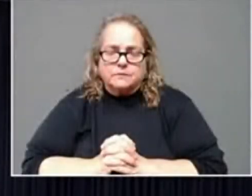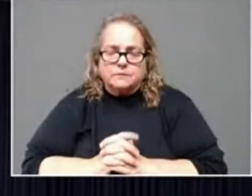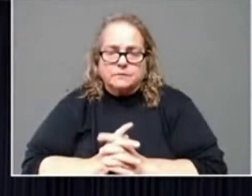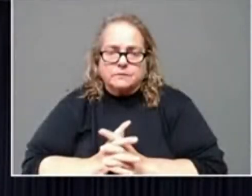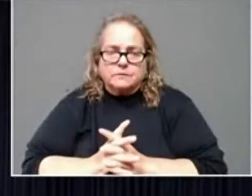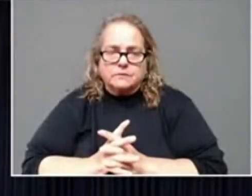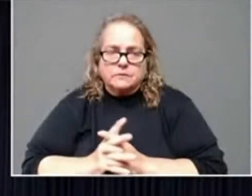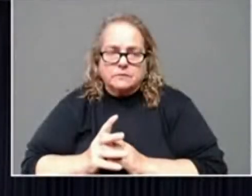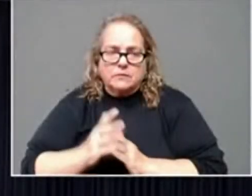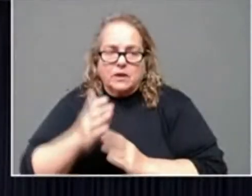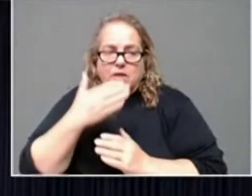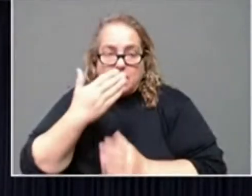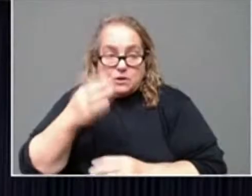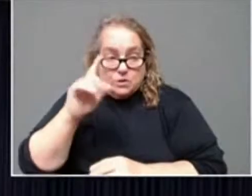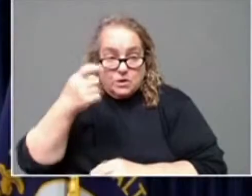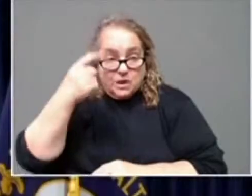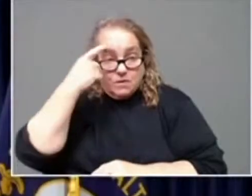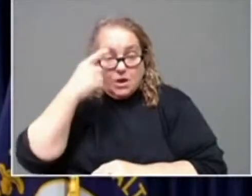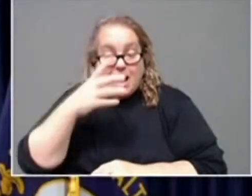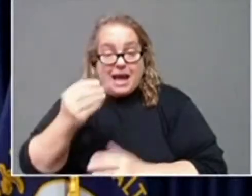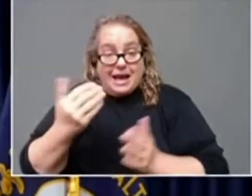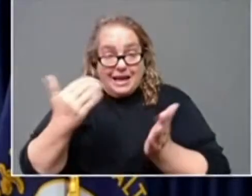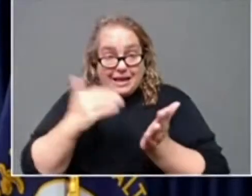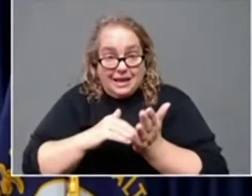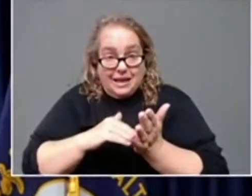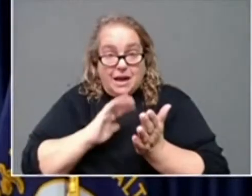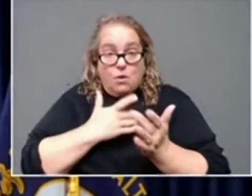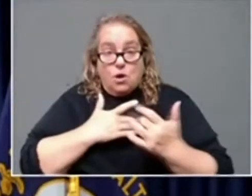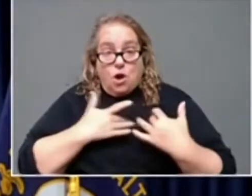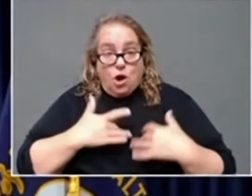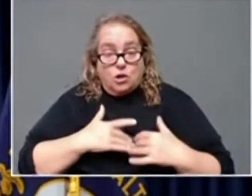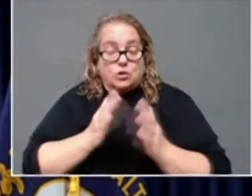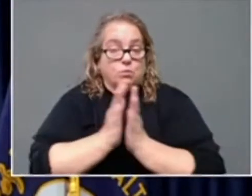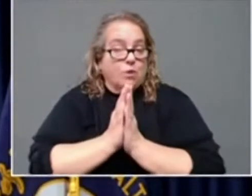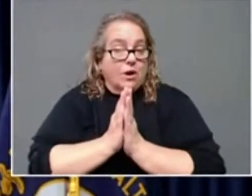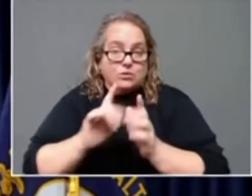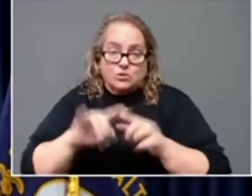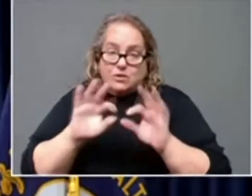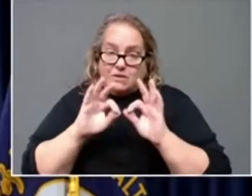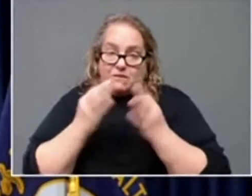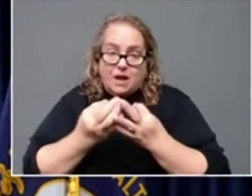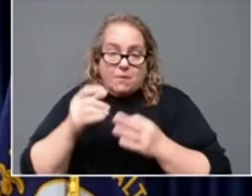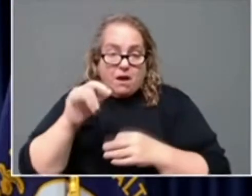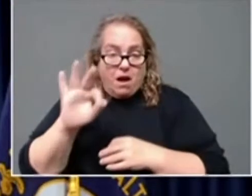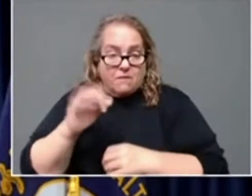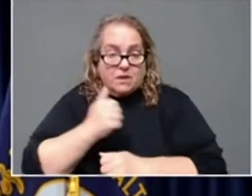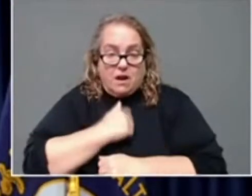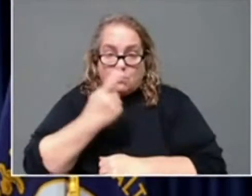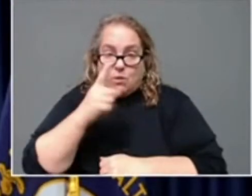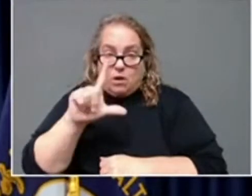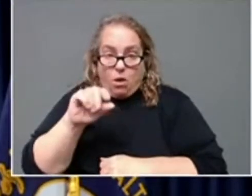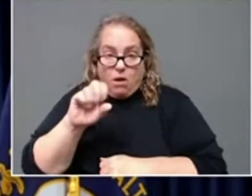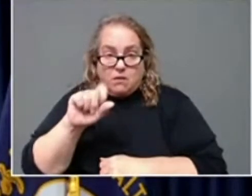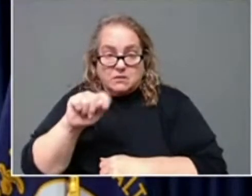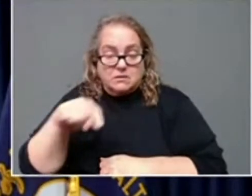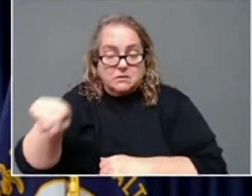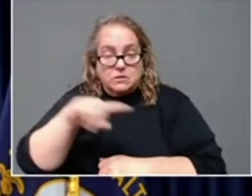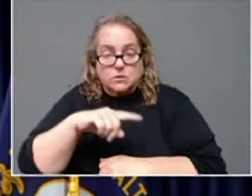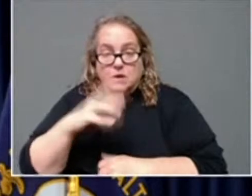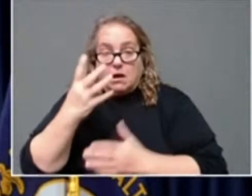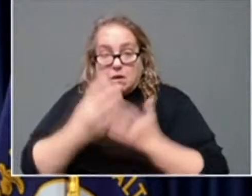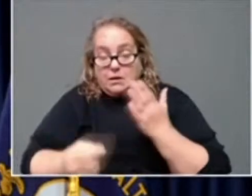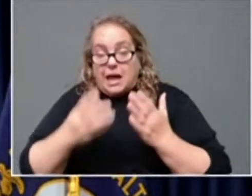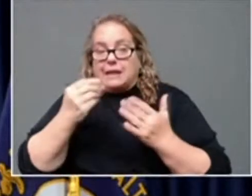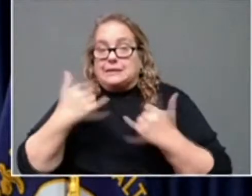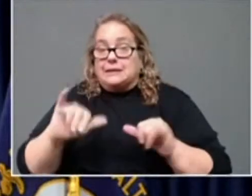Thank you, Governor. And again, our hearts and prayers go out to the families of the loved ones lost and those who are still missing.